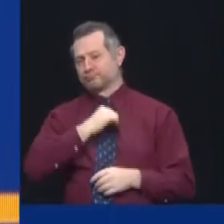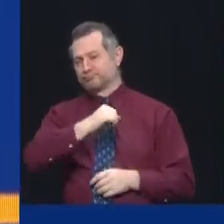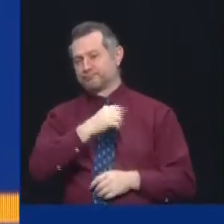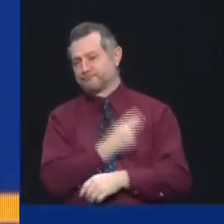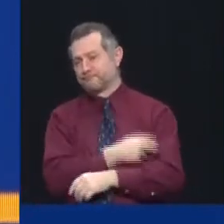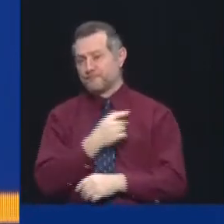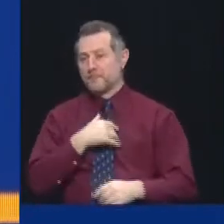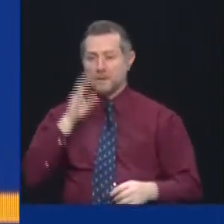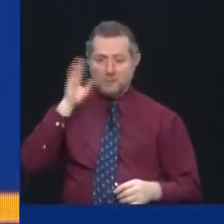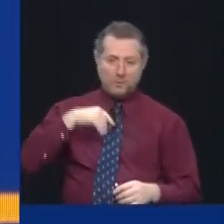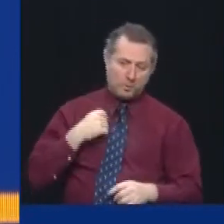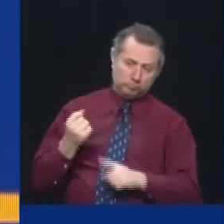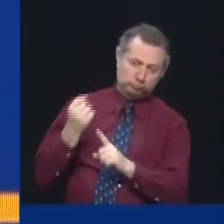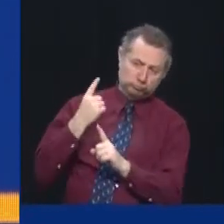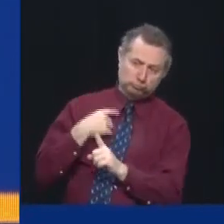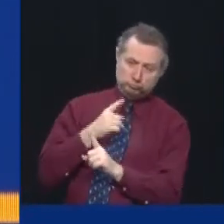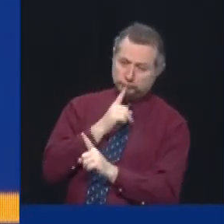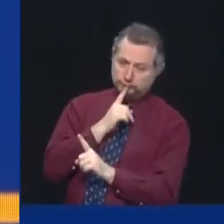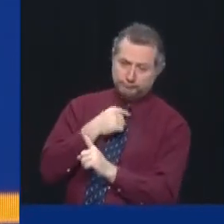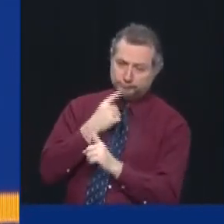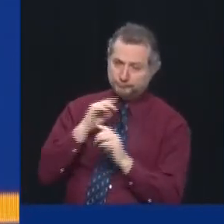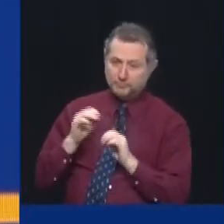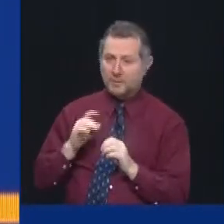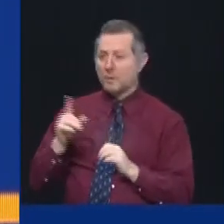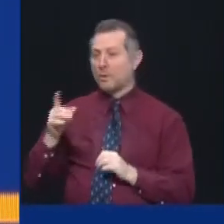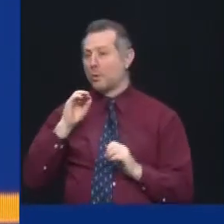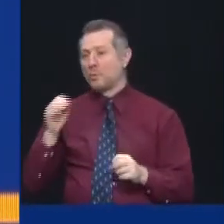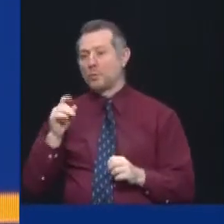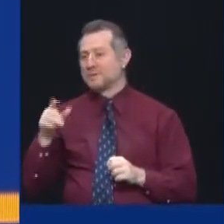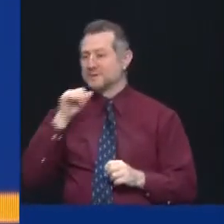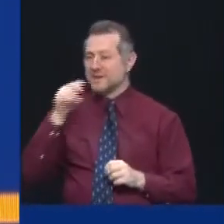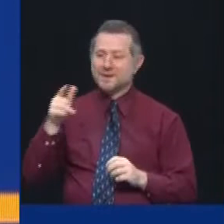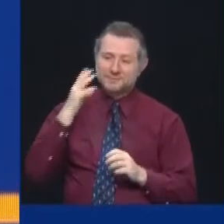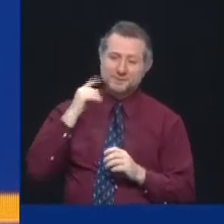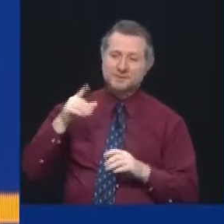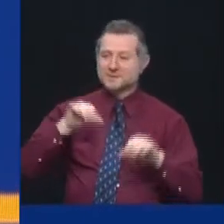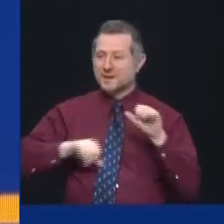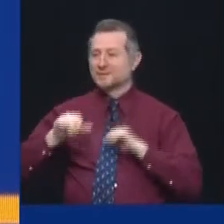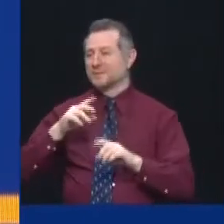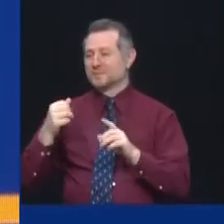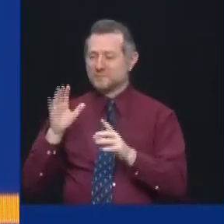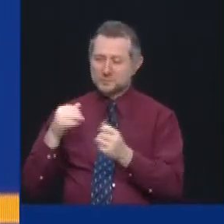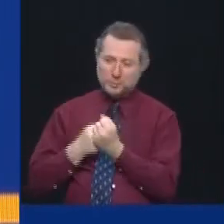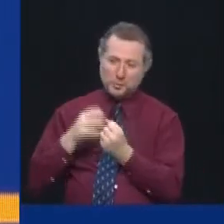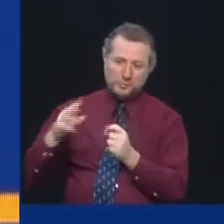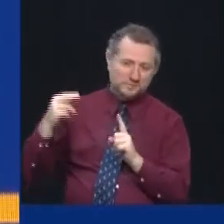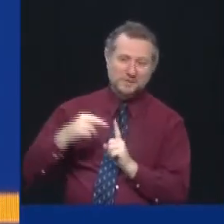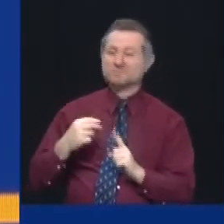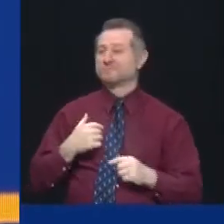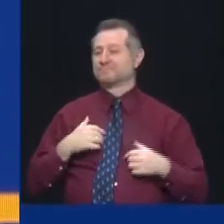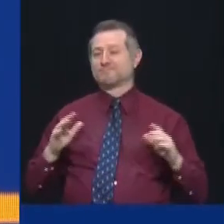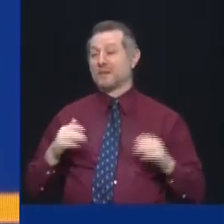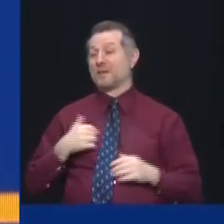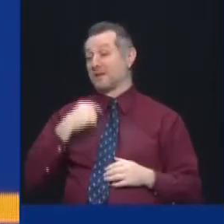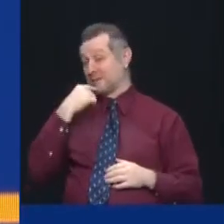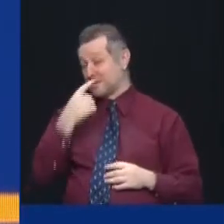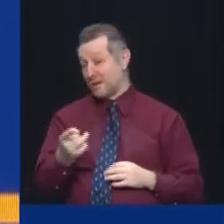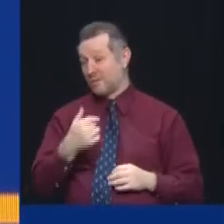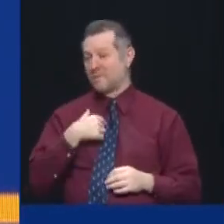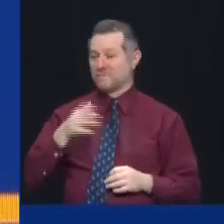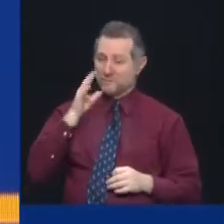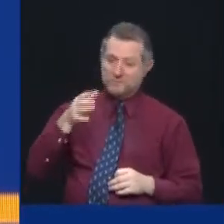Valley comes up with its plan. And you tell us what your best ideas are to